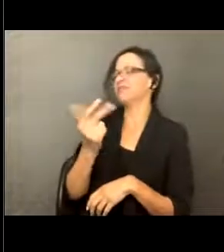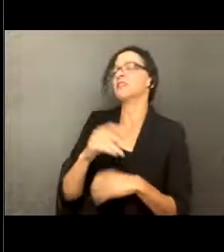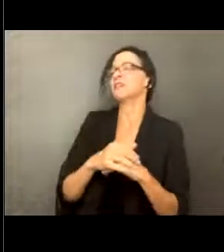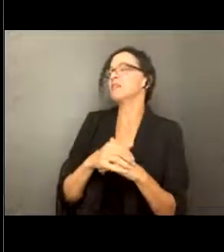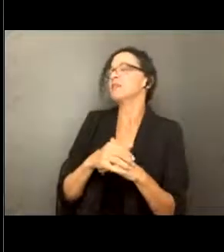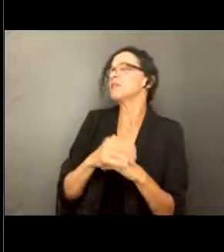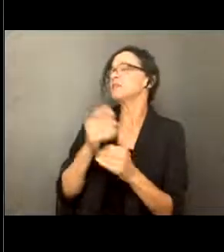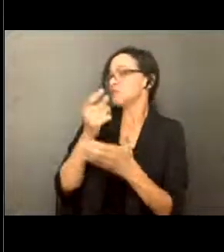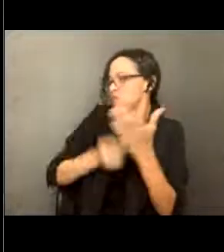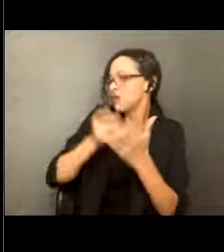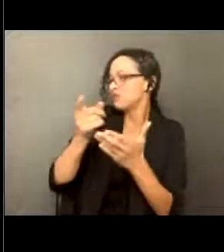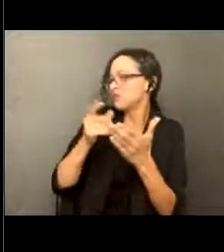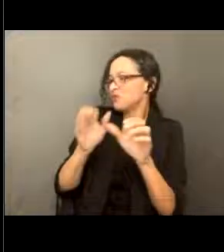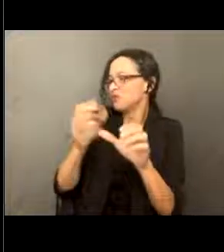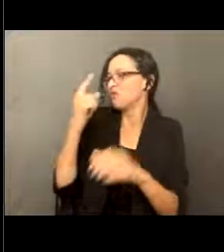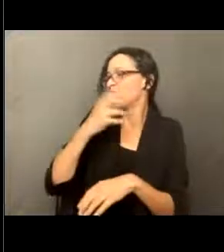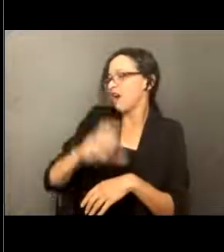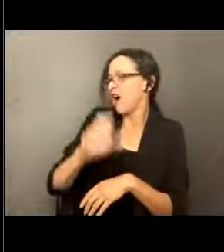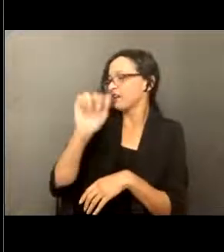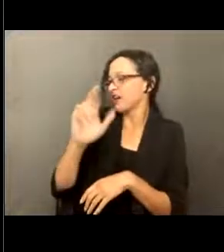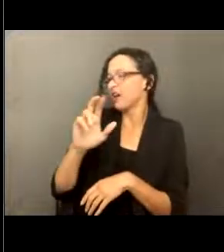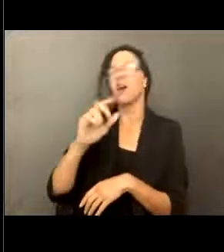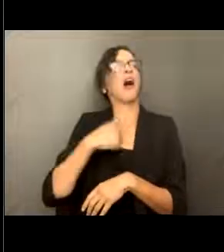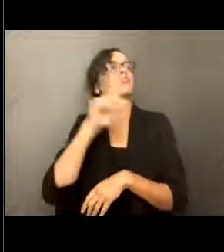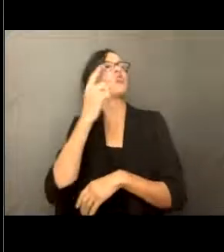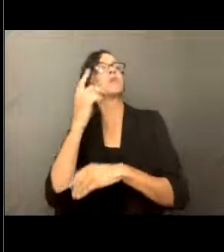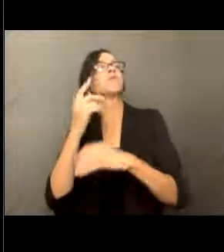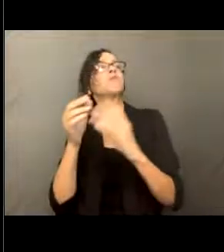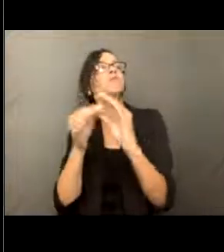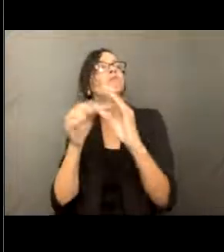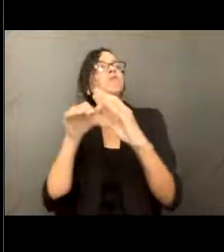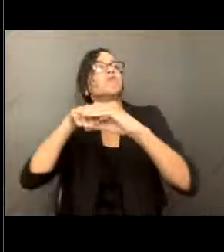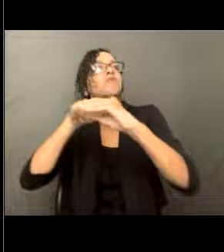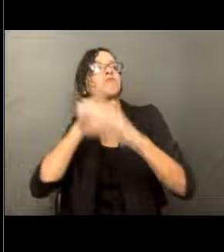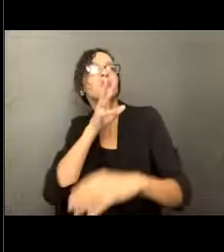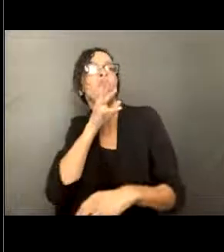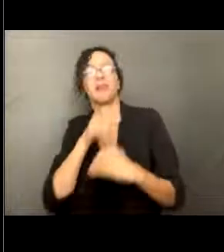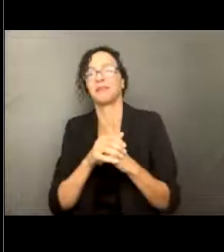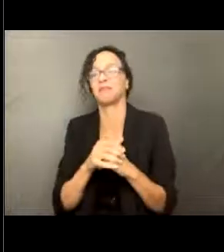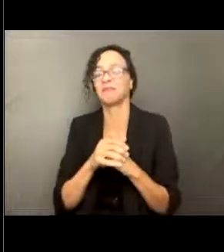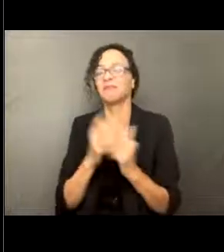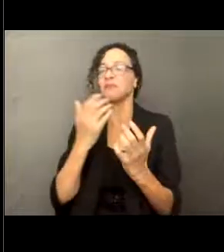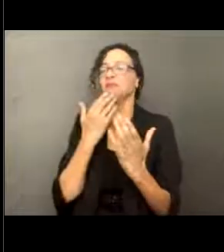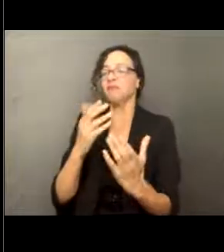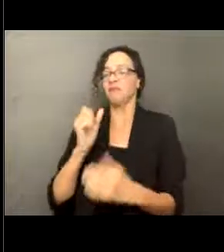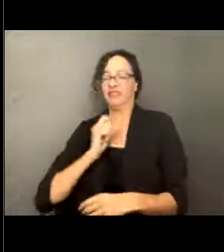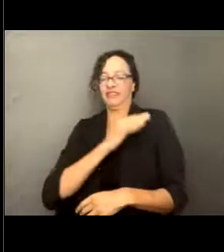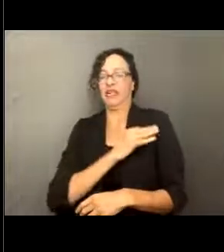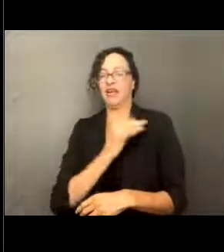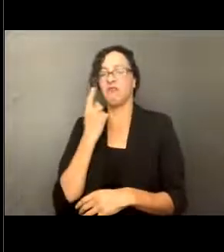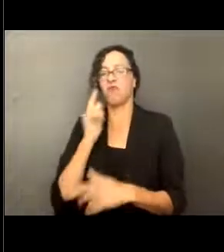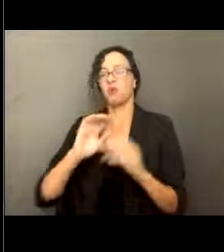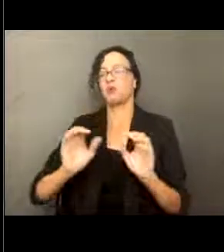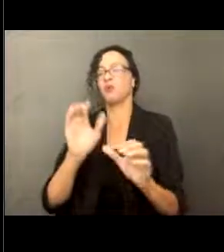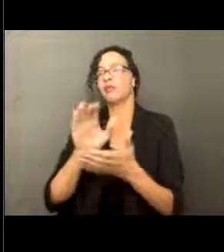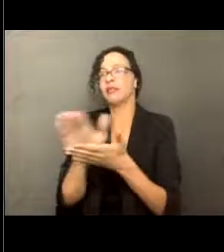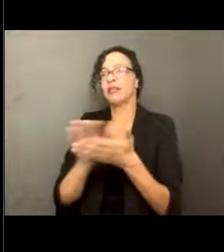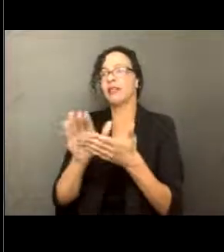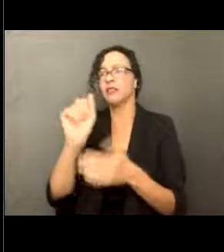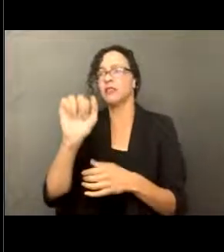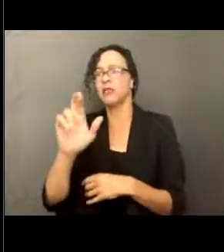air? I just talked. Okay. Yeah. I want to thank staff for doing the clean air pledge. It